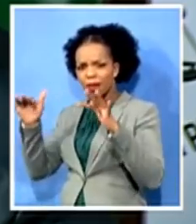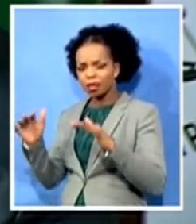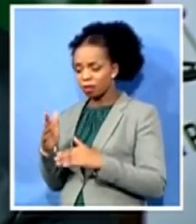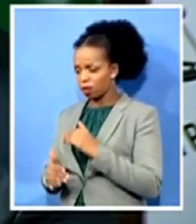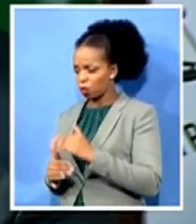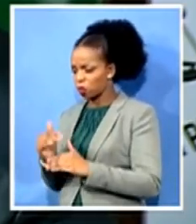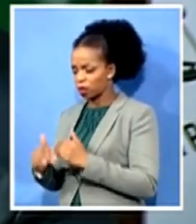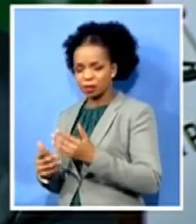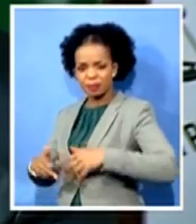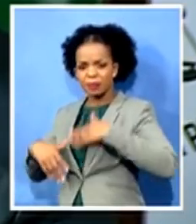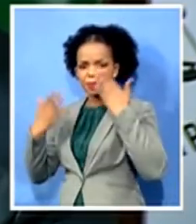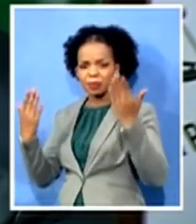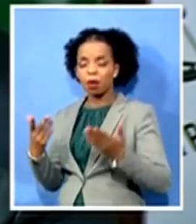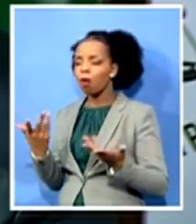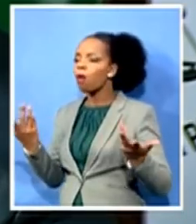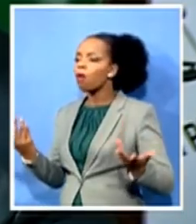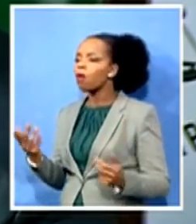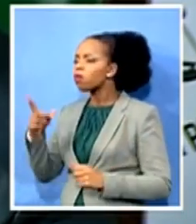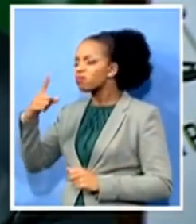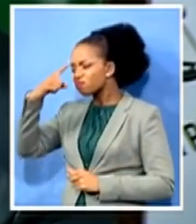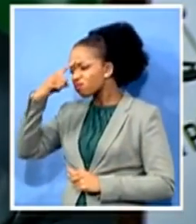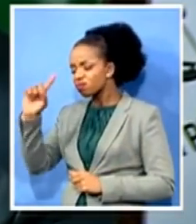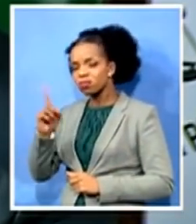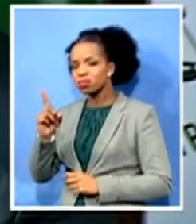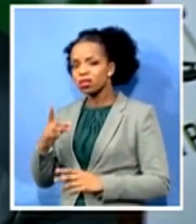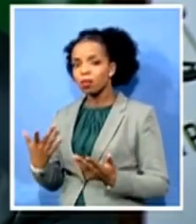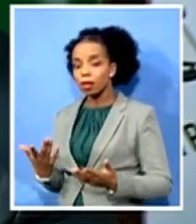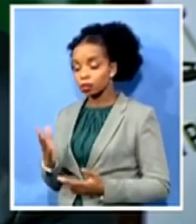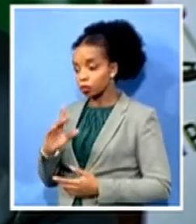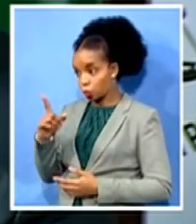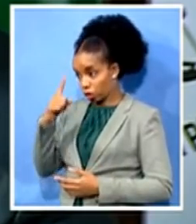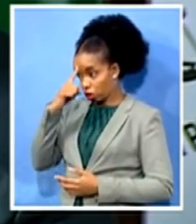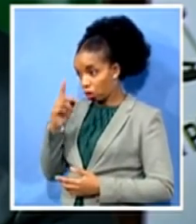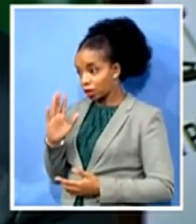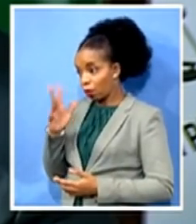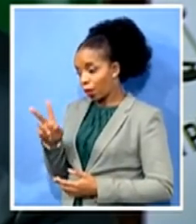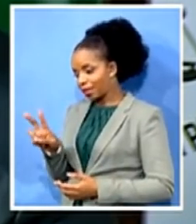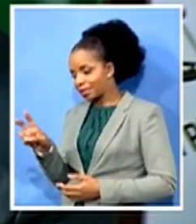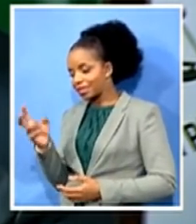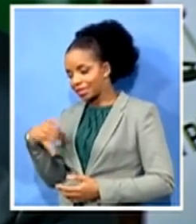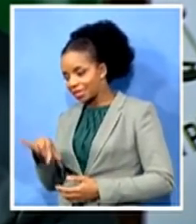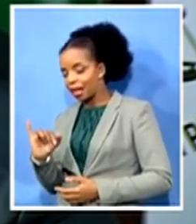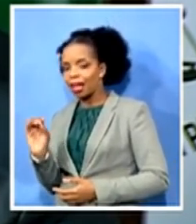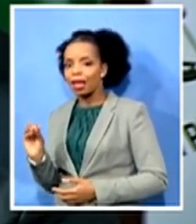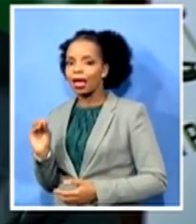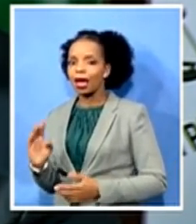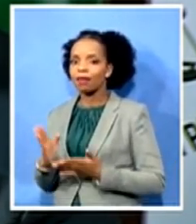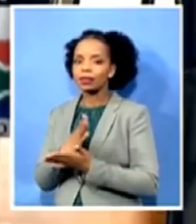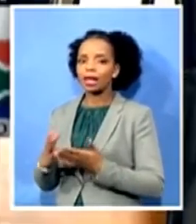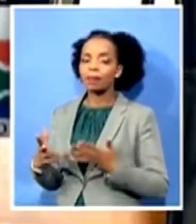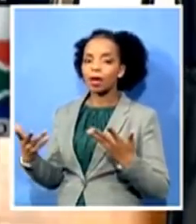there could still, or there would still be some open competitive process?